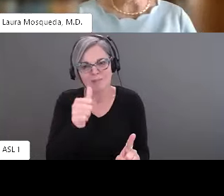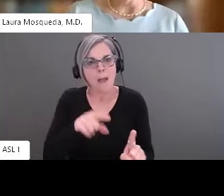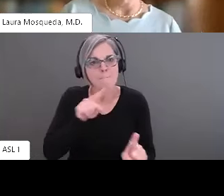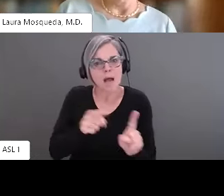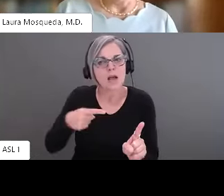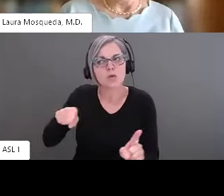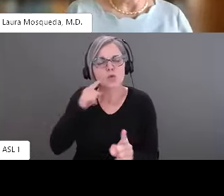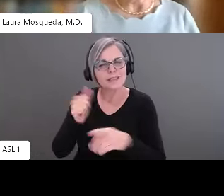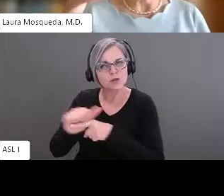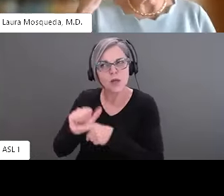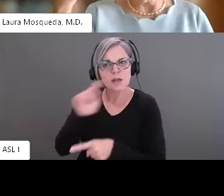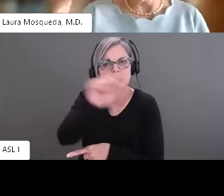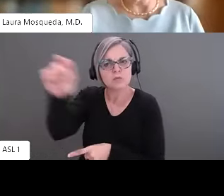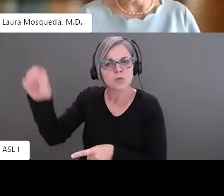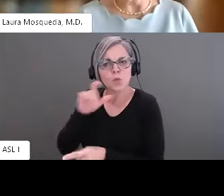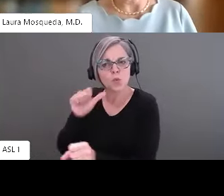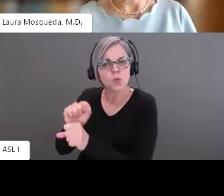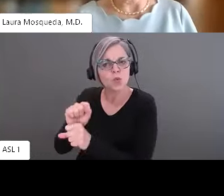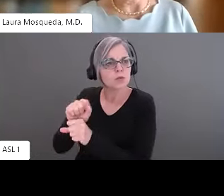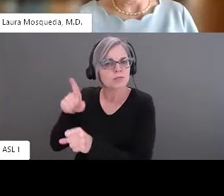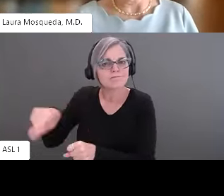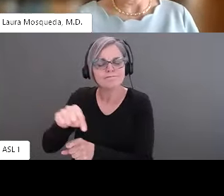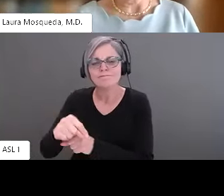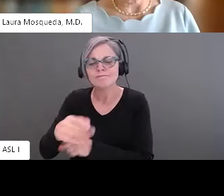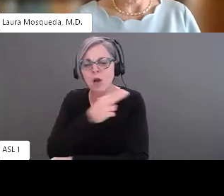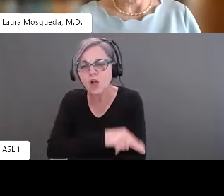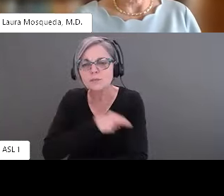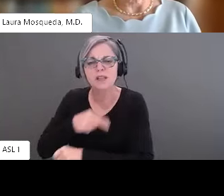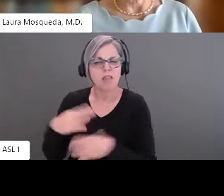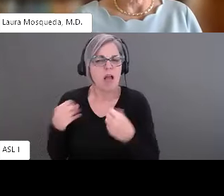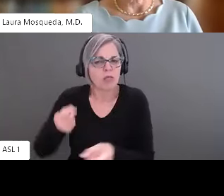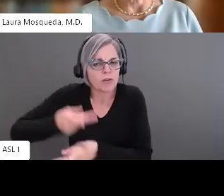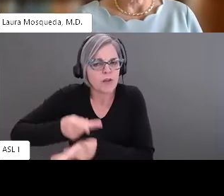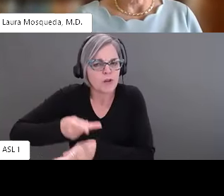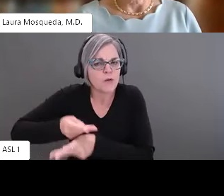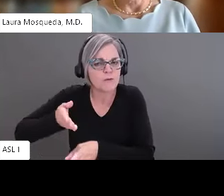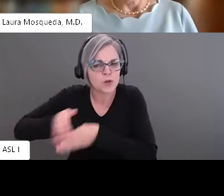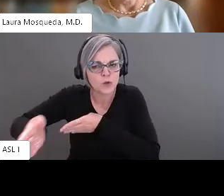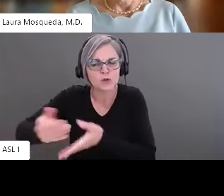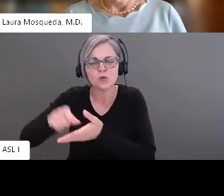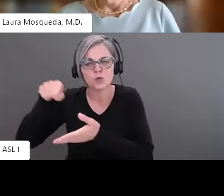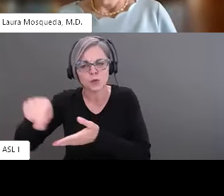think about as possible indicators of elder abuse.